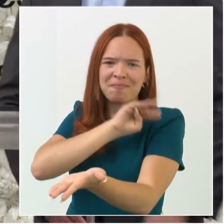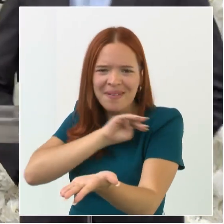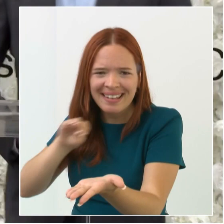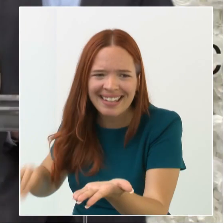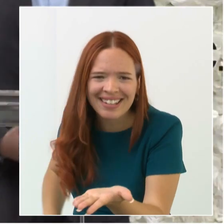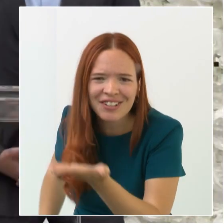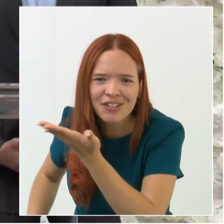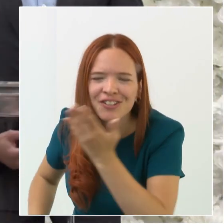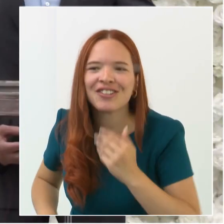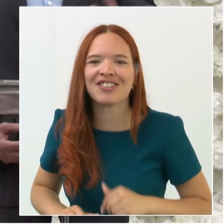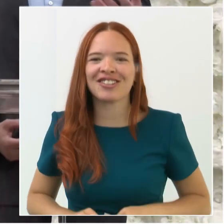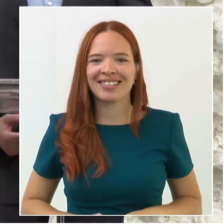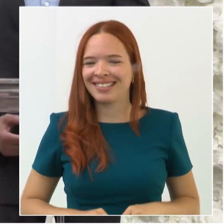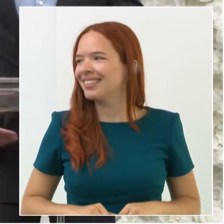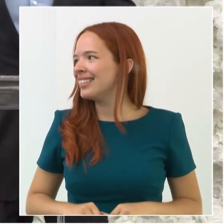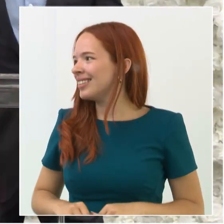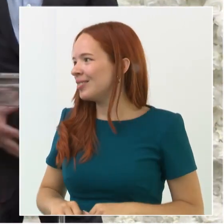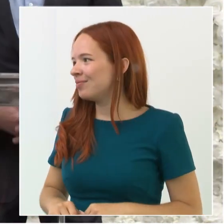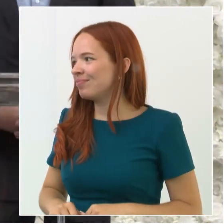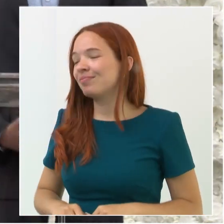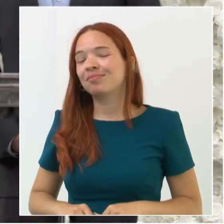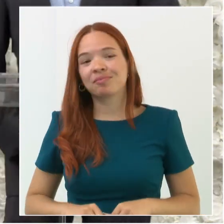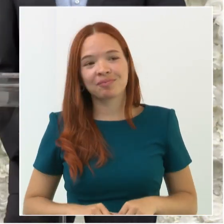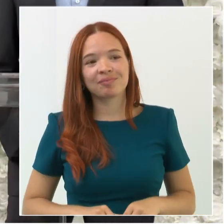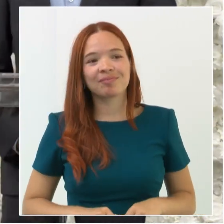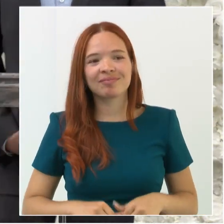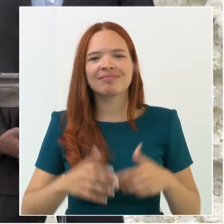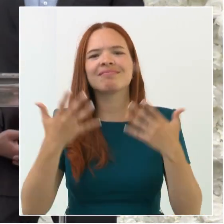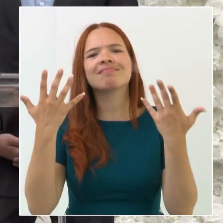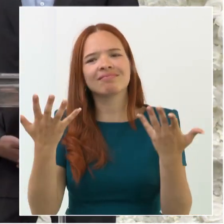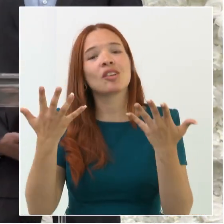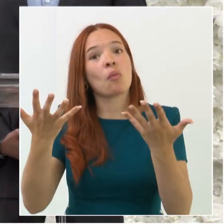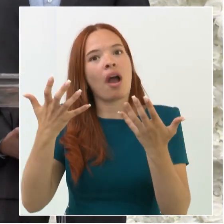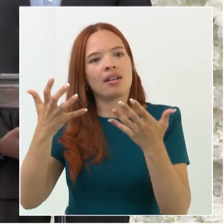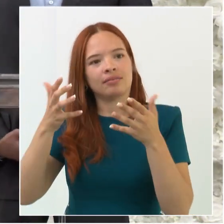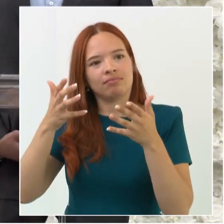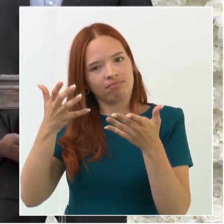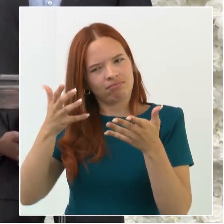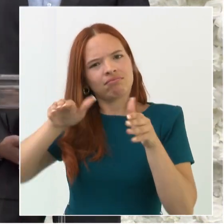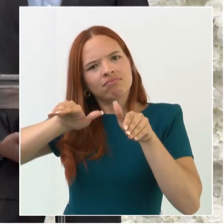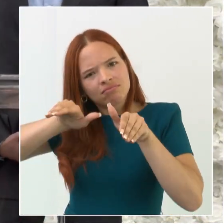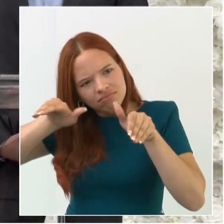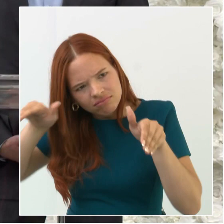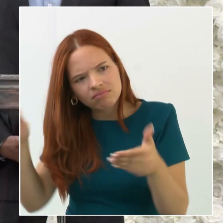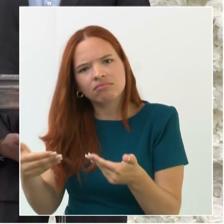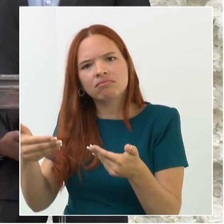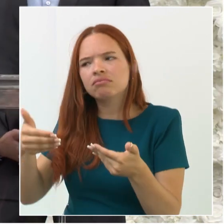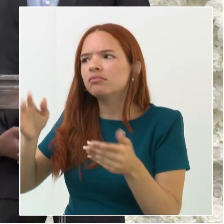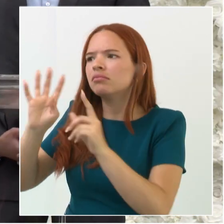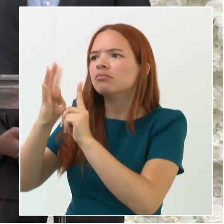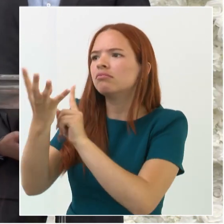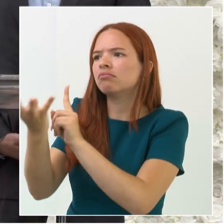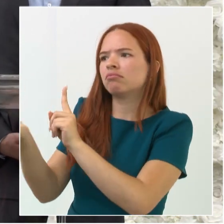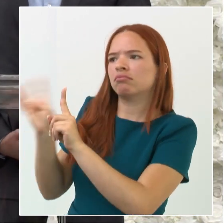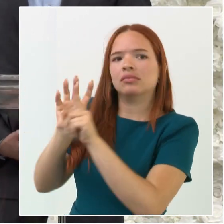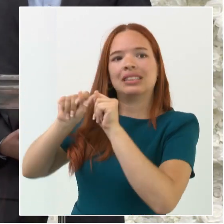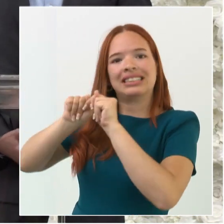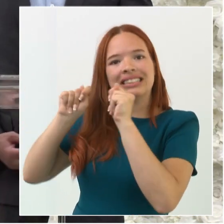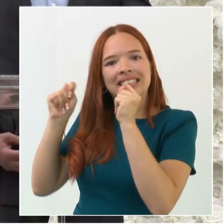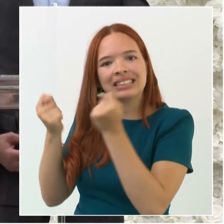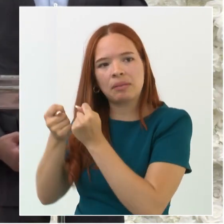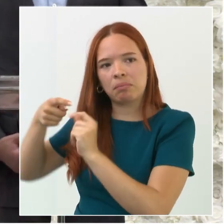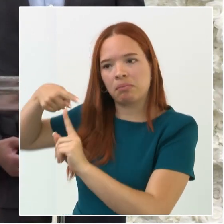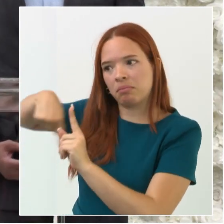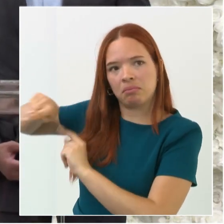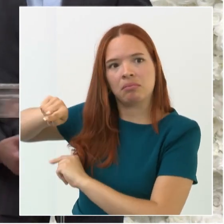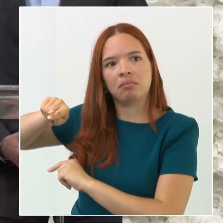And also, I'd like to welcome all the members of the teams of Councilmember Anita Brown and Brooke Pinto. I know